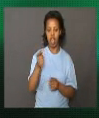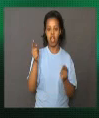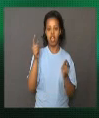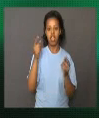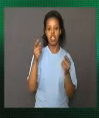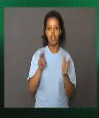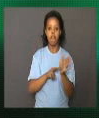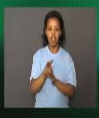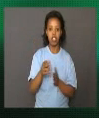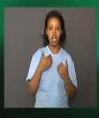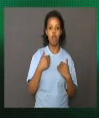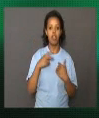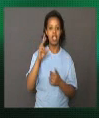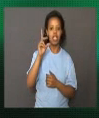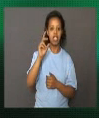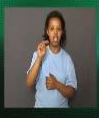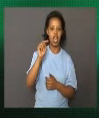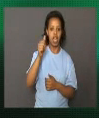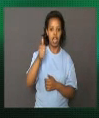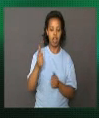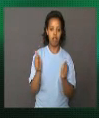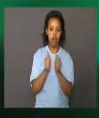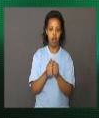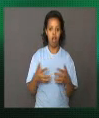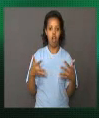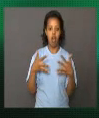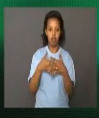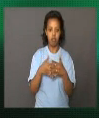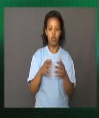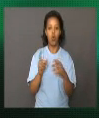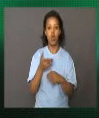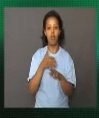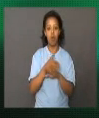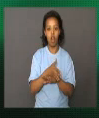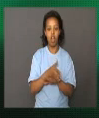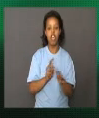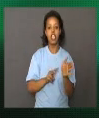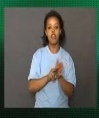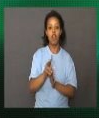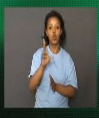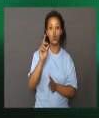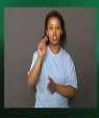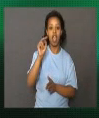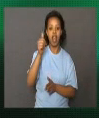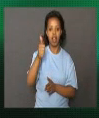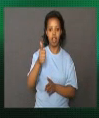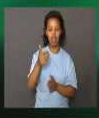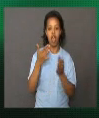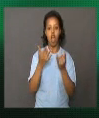into the host cell's own DNA. The viral DNA is